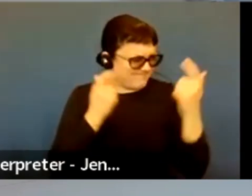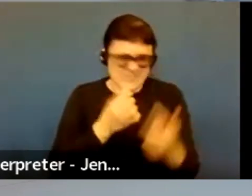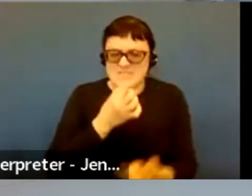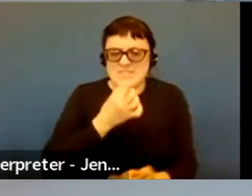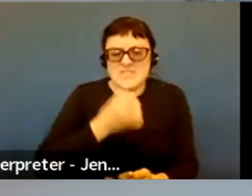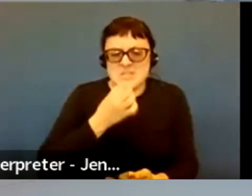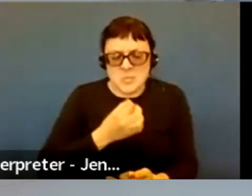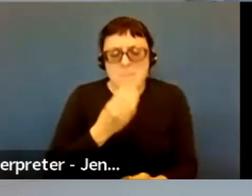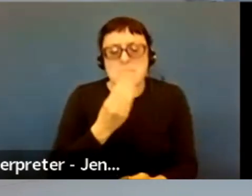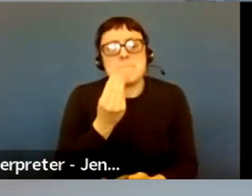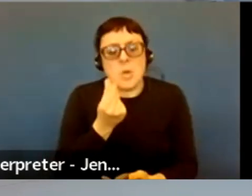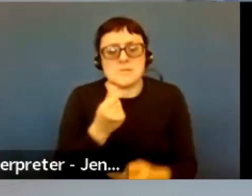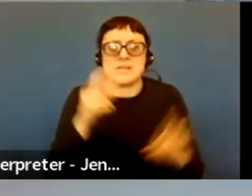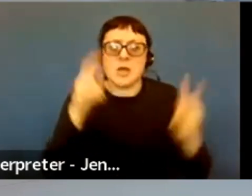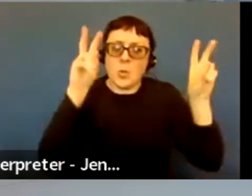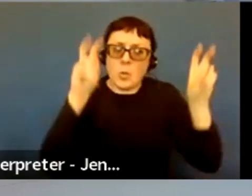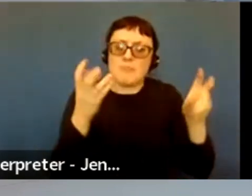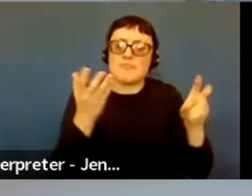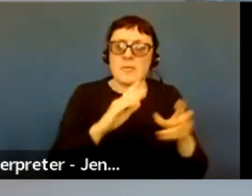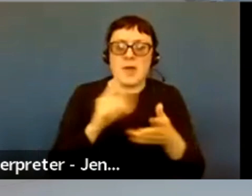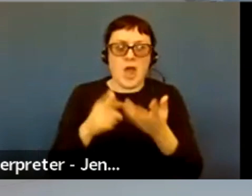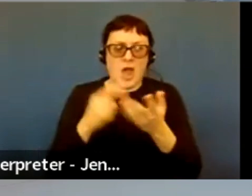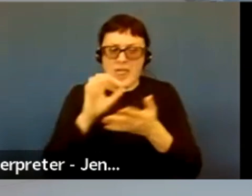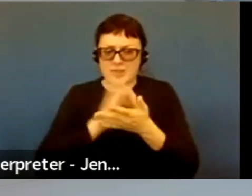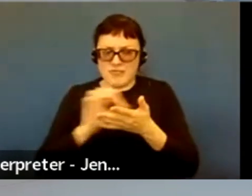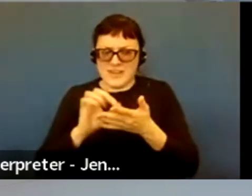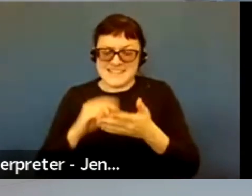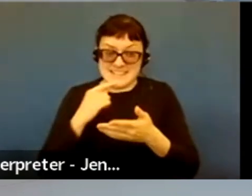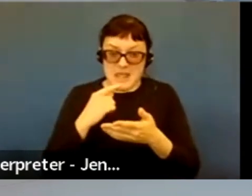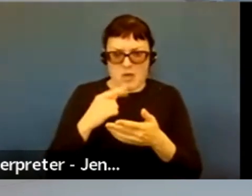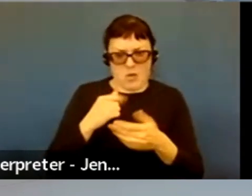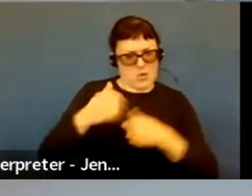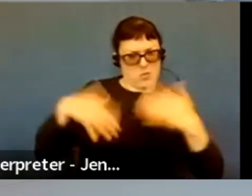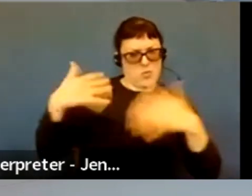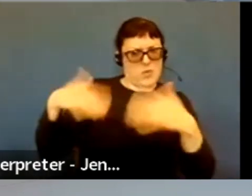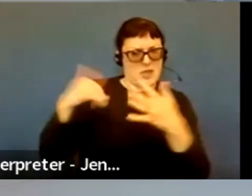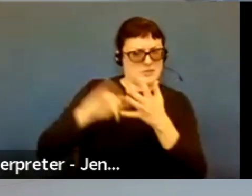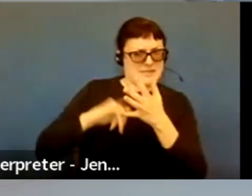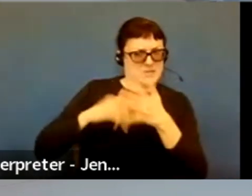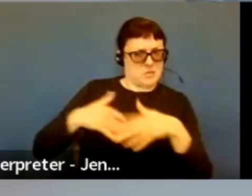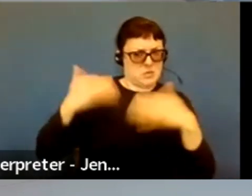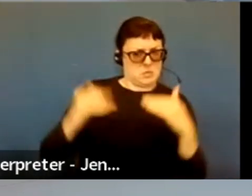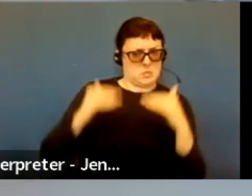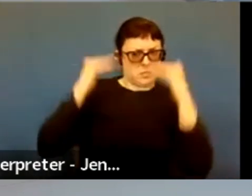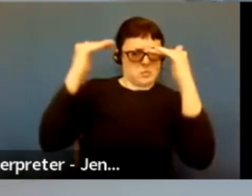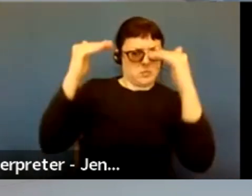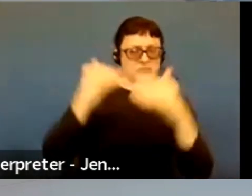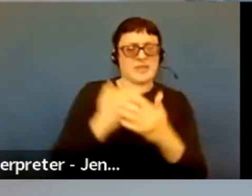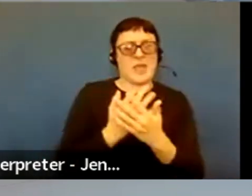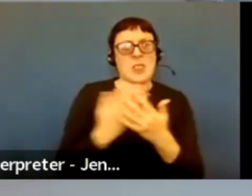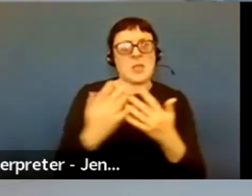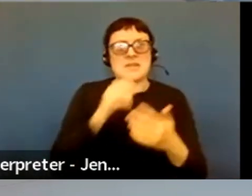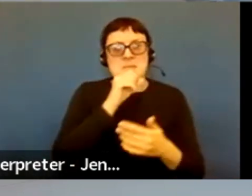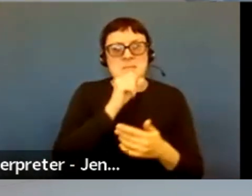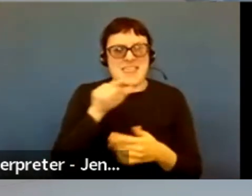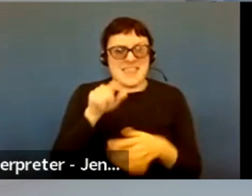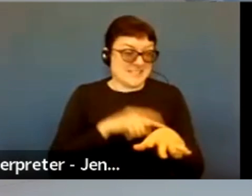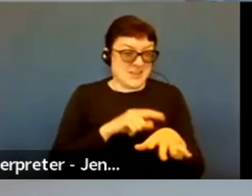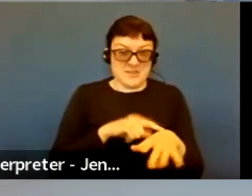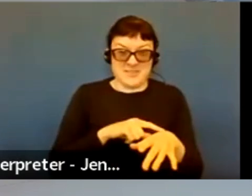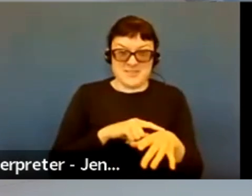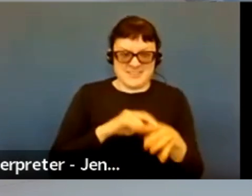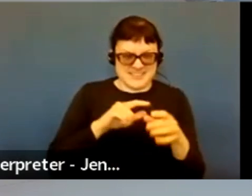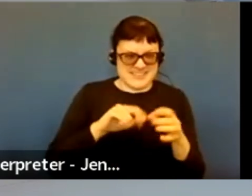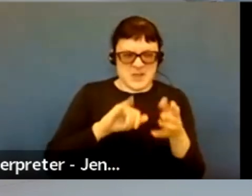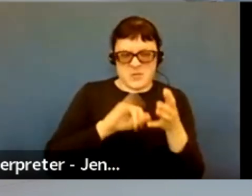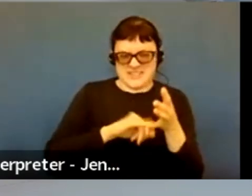only, most of it's quotes from other people who were mad fans of Sappho, and all the men at the time were just like, Sappho